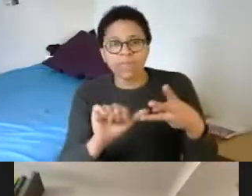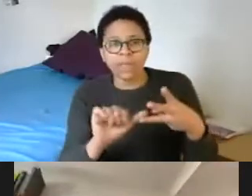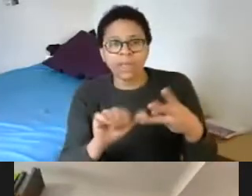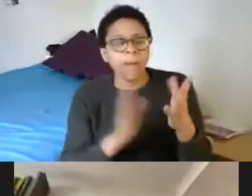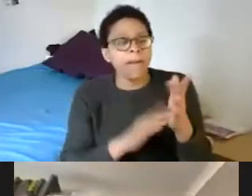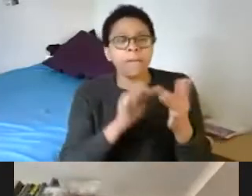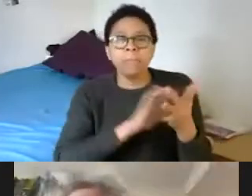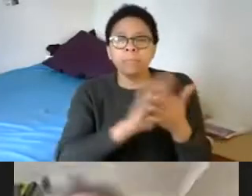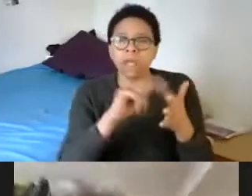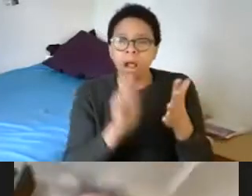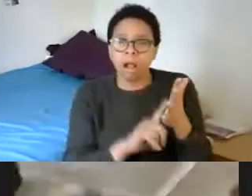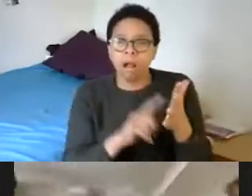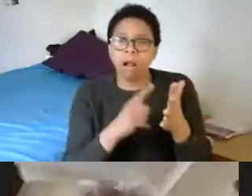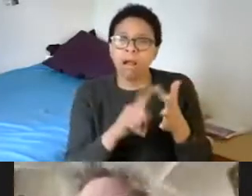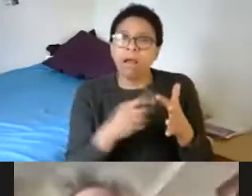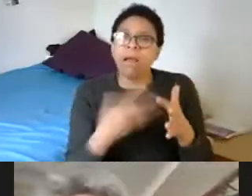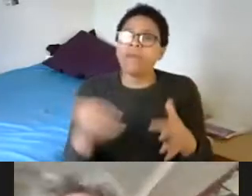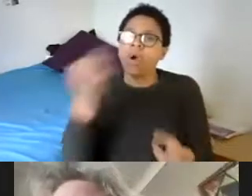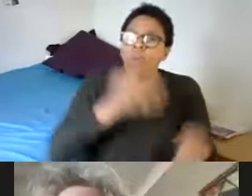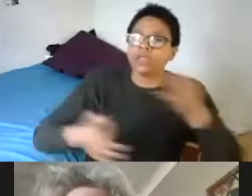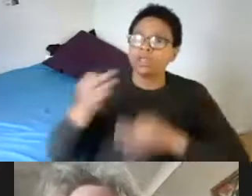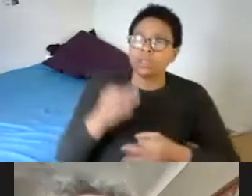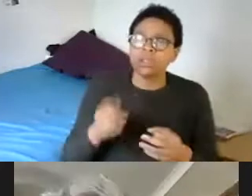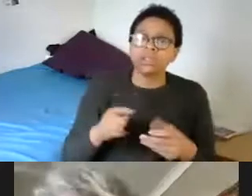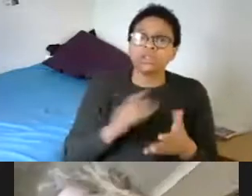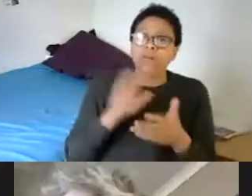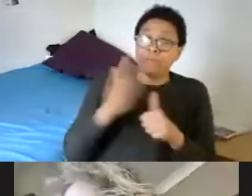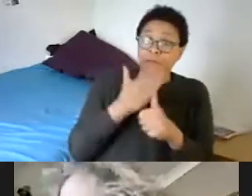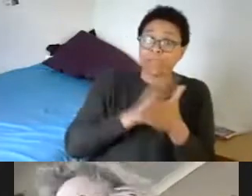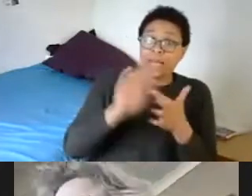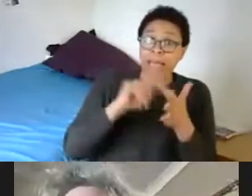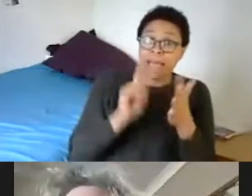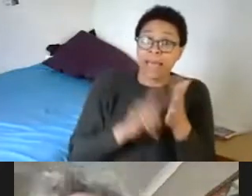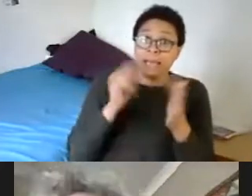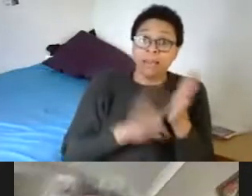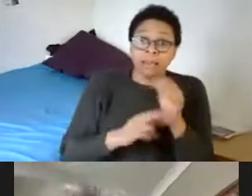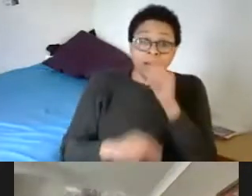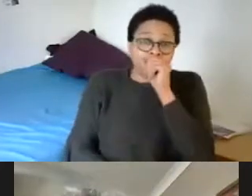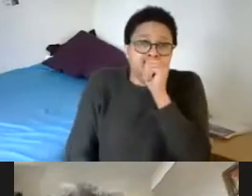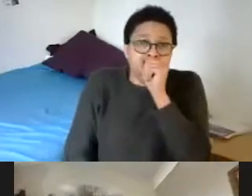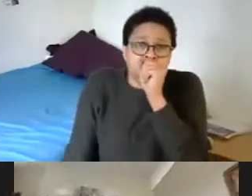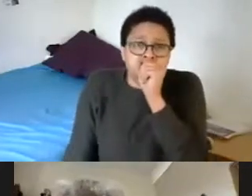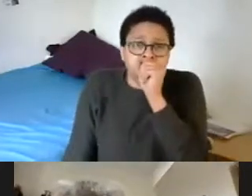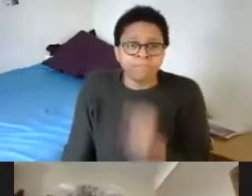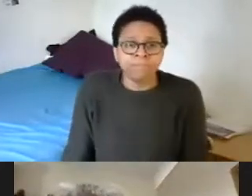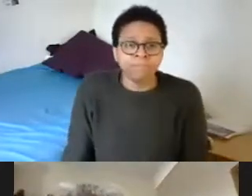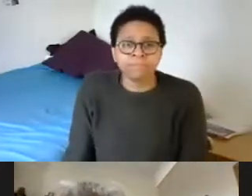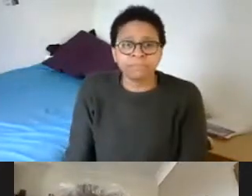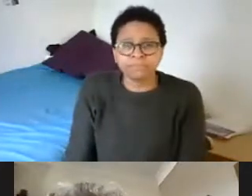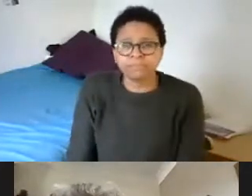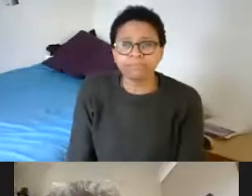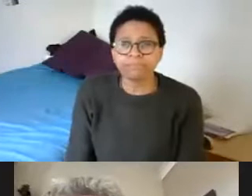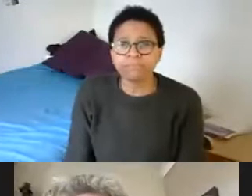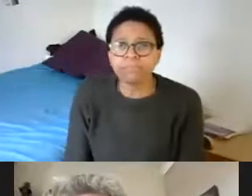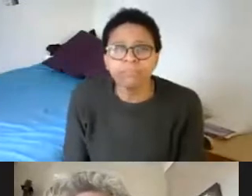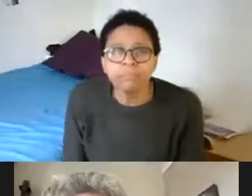Michelle, who's got a question. So we'll do it in that order. So Helen, do you want to show us what you've got? Yeah, I liked the